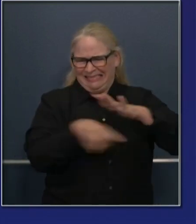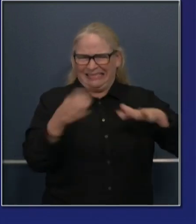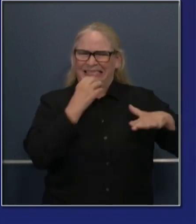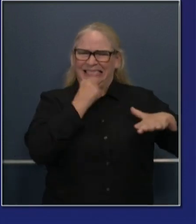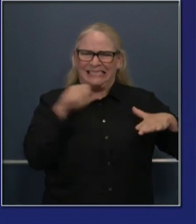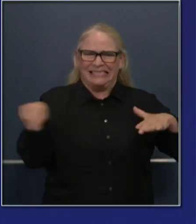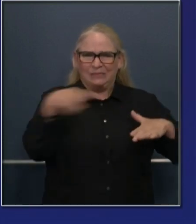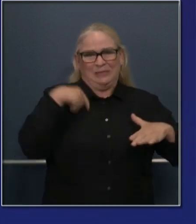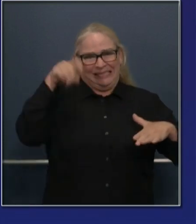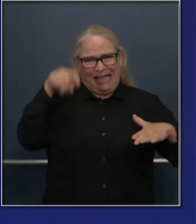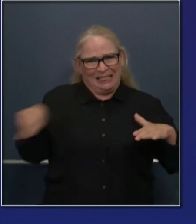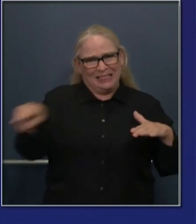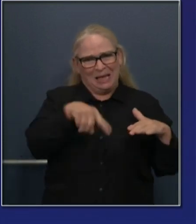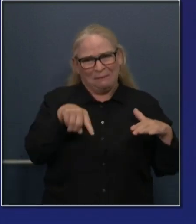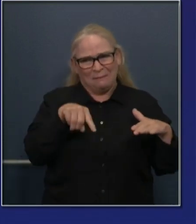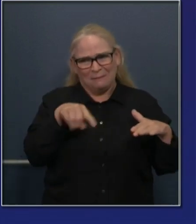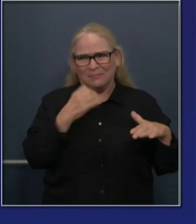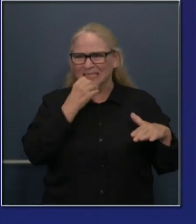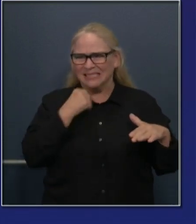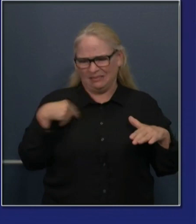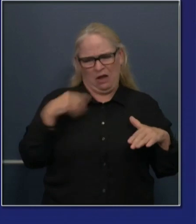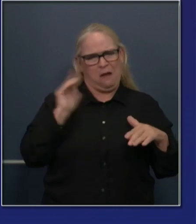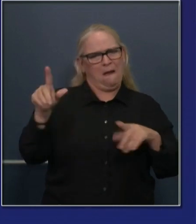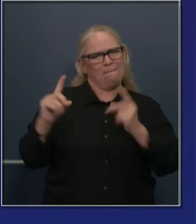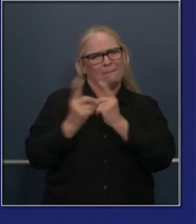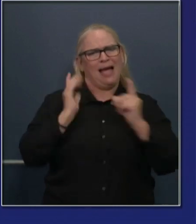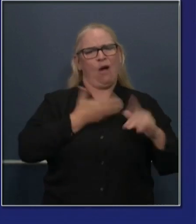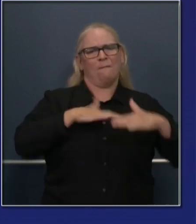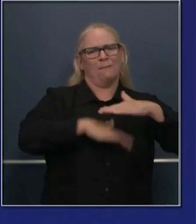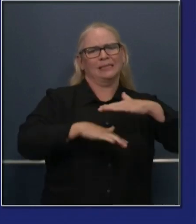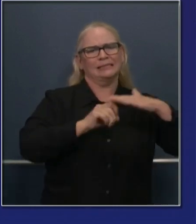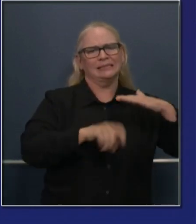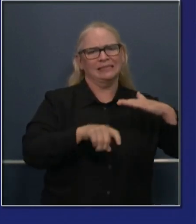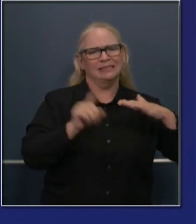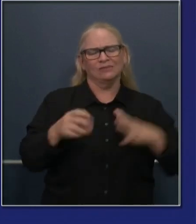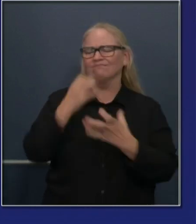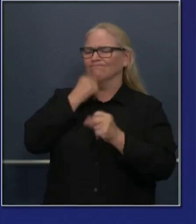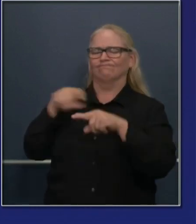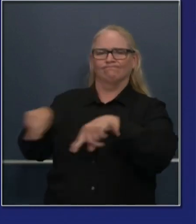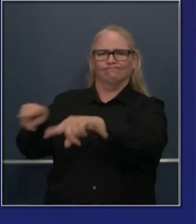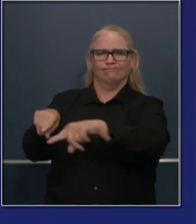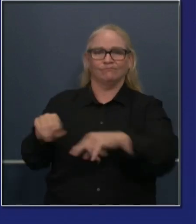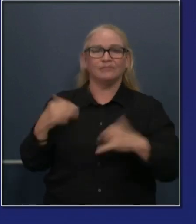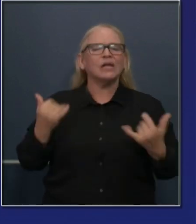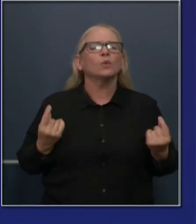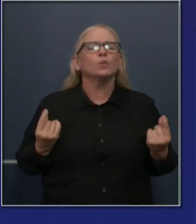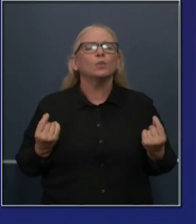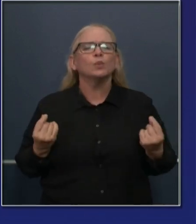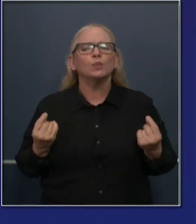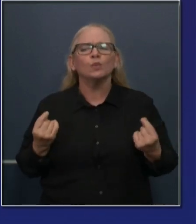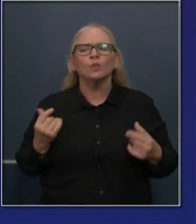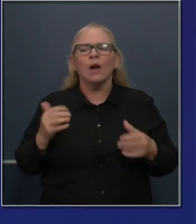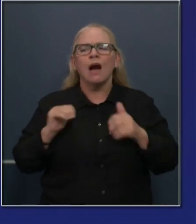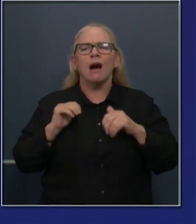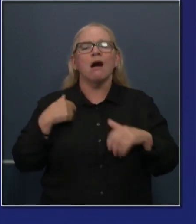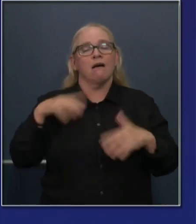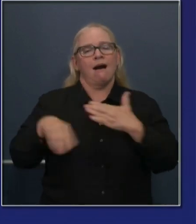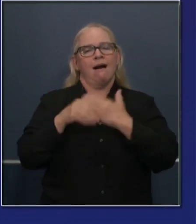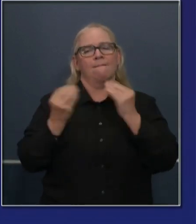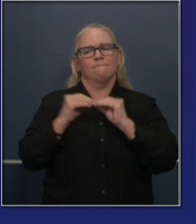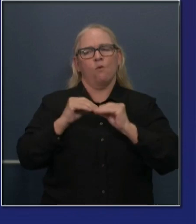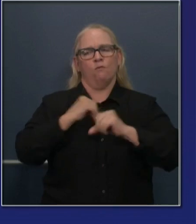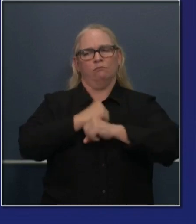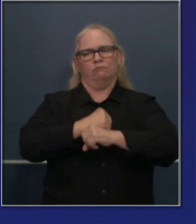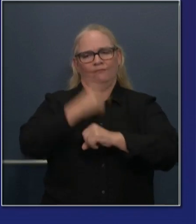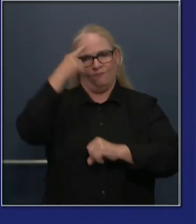services to the state of California. So here's what we're announcing today is additional worker safeguards to protect this workforce,